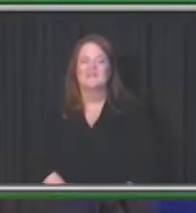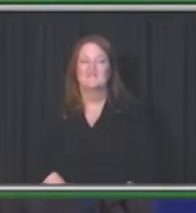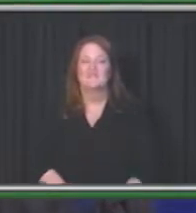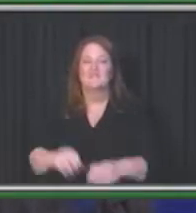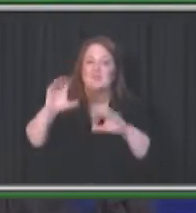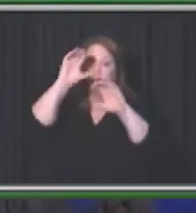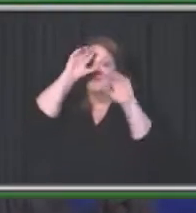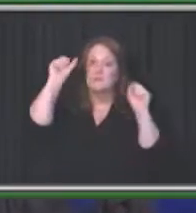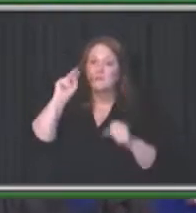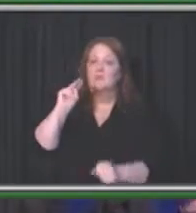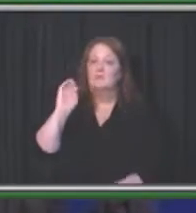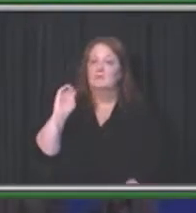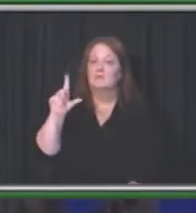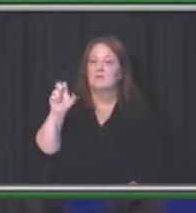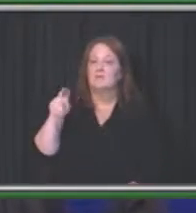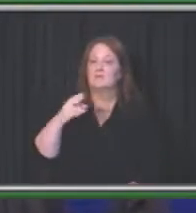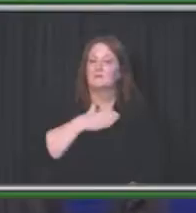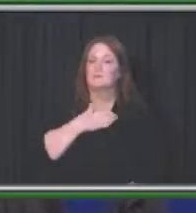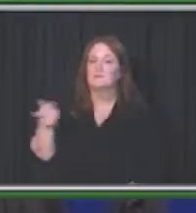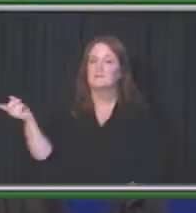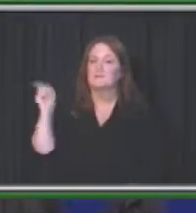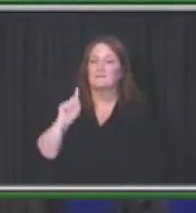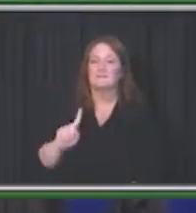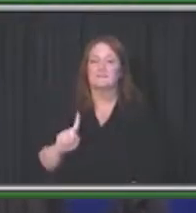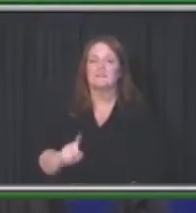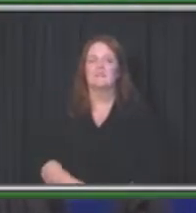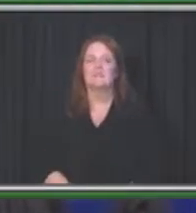President Nelson, would you please join me at the podium?